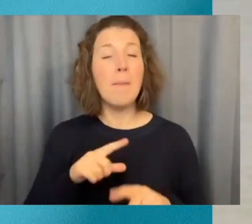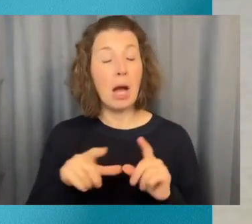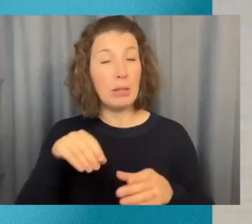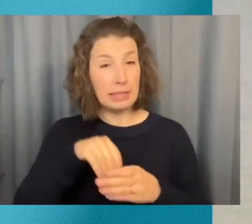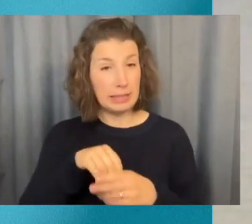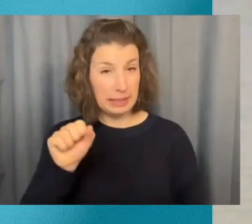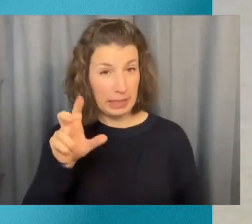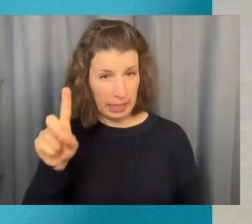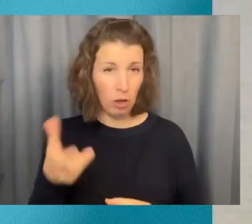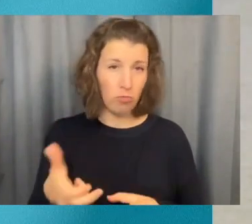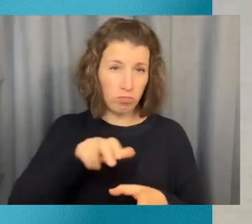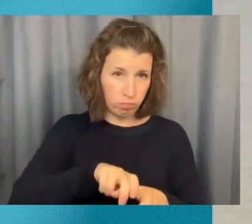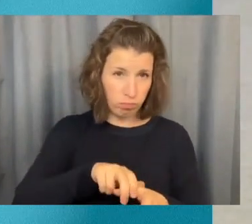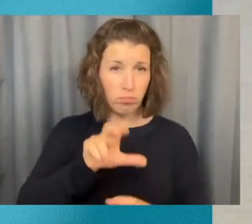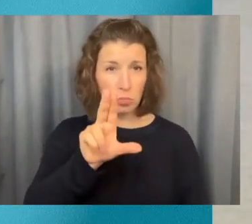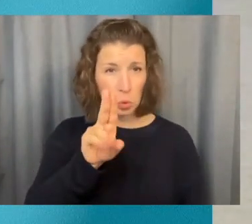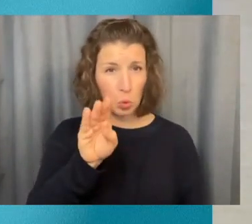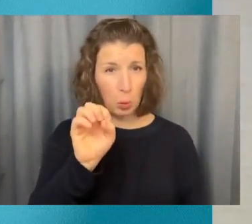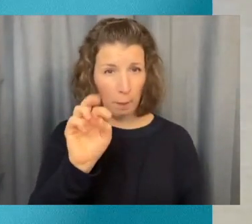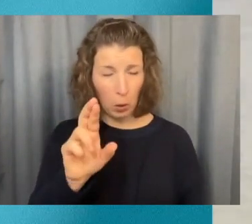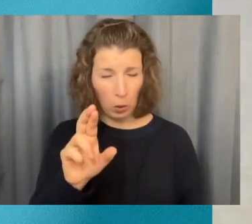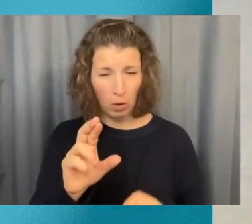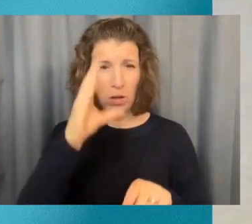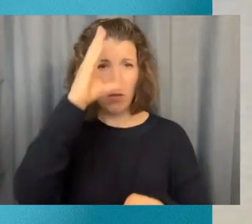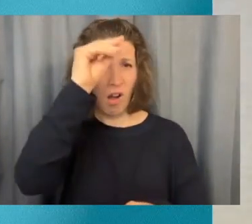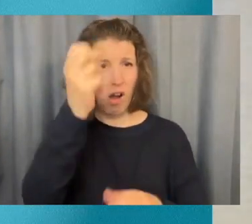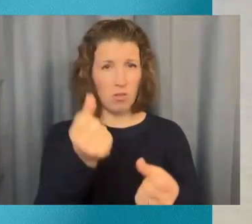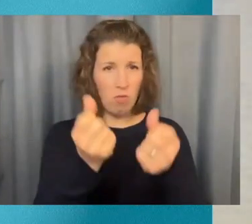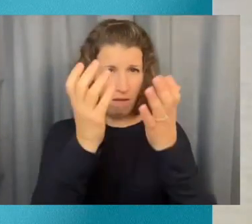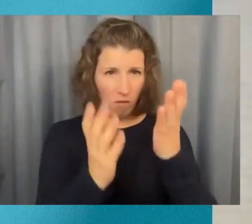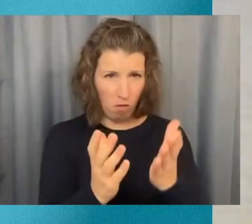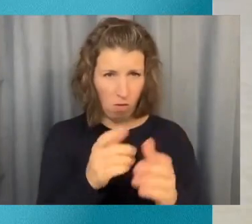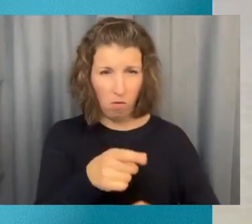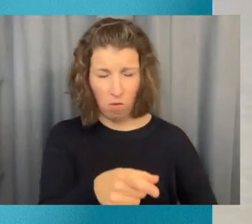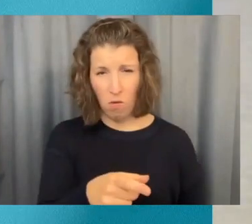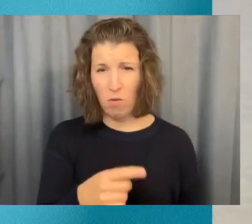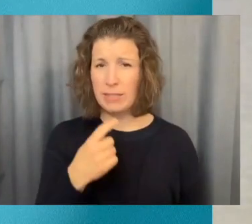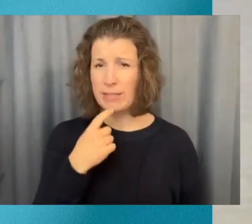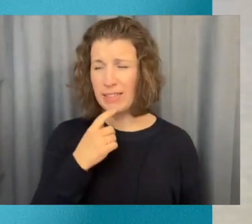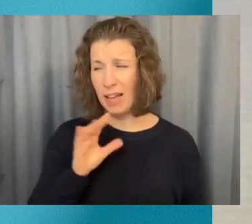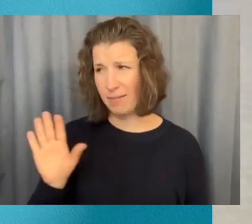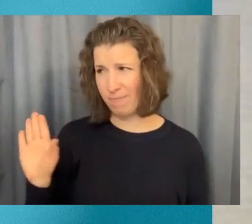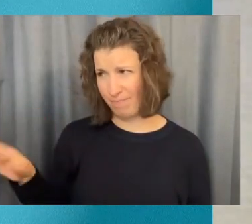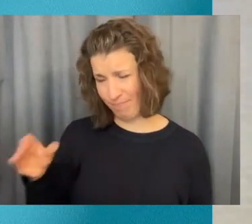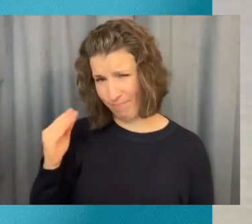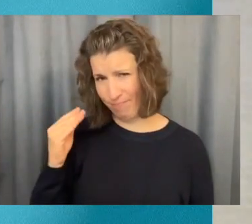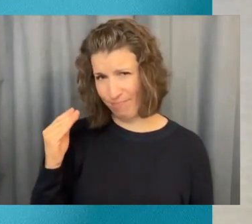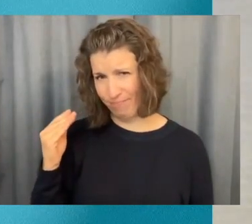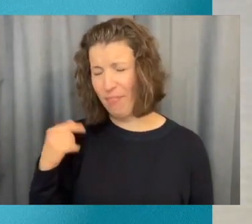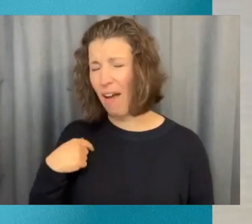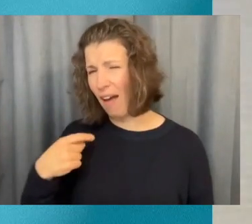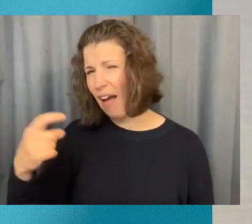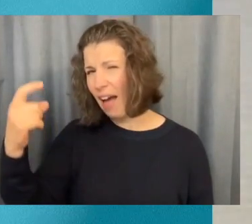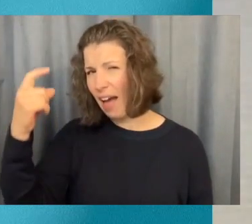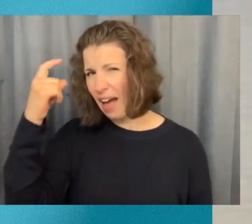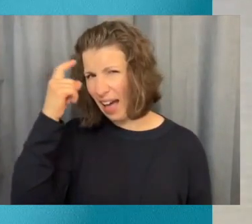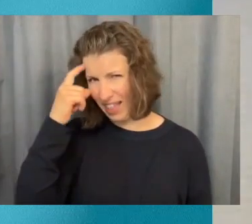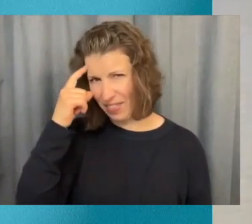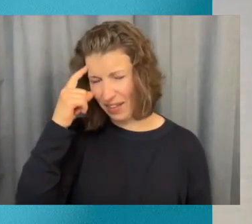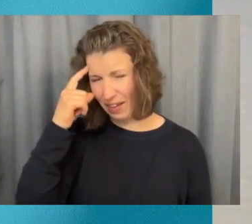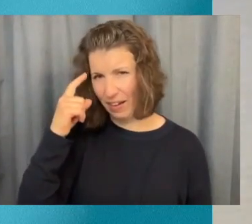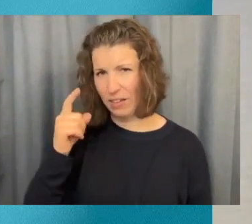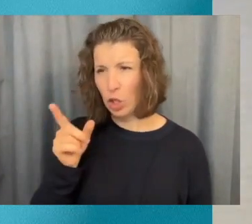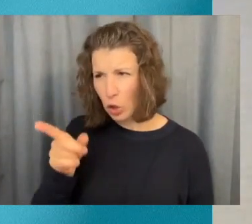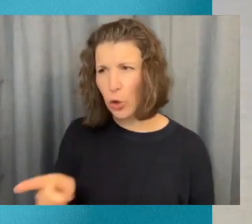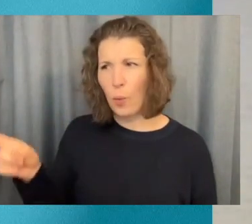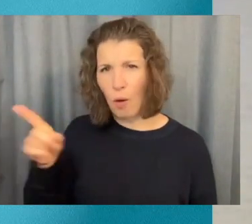a guy who picked me up in an Uber who essentially said to me, hey, I think, that you guys are holding